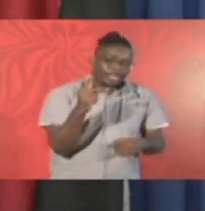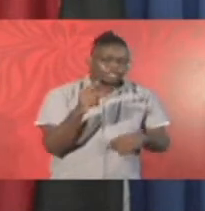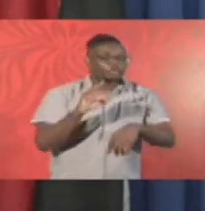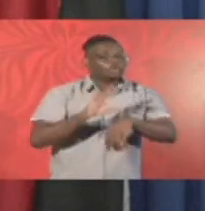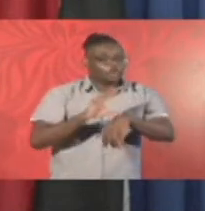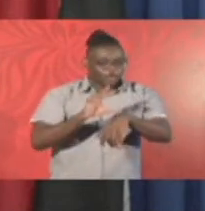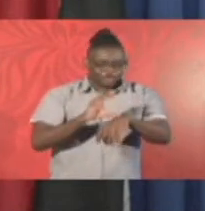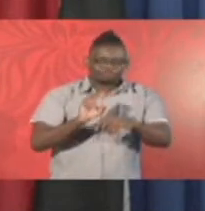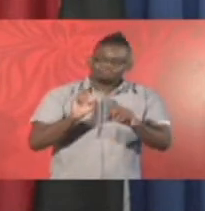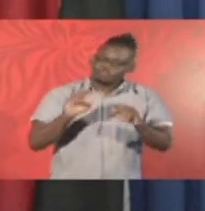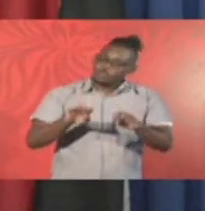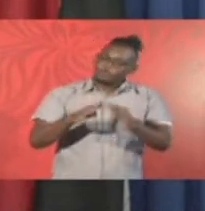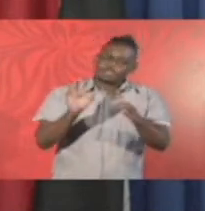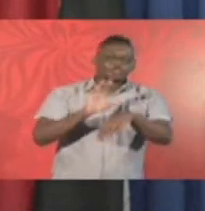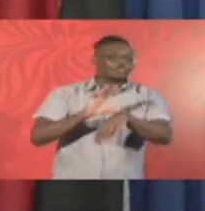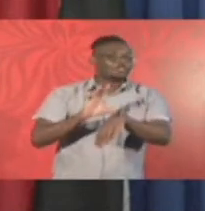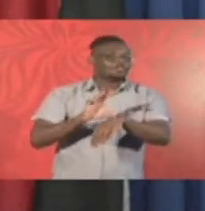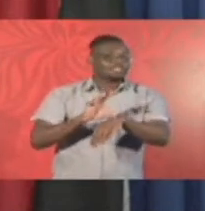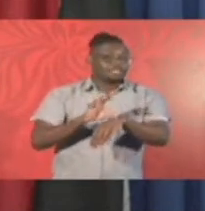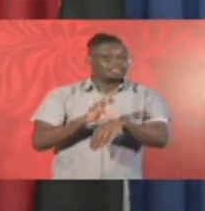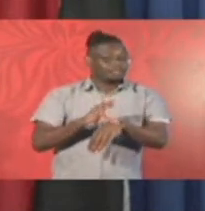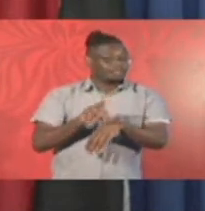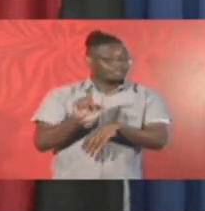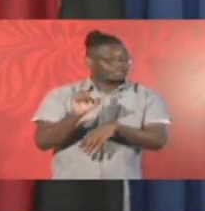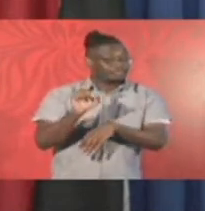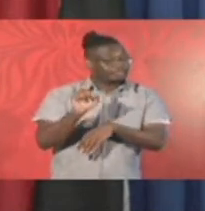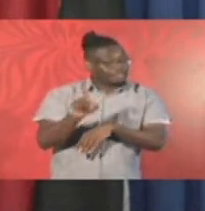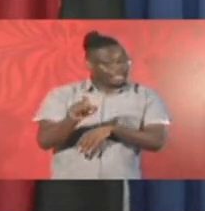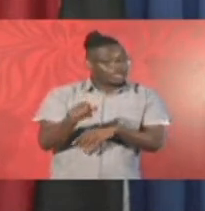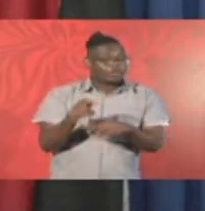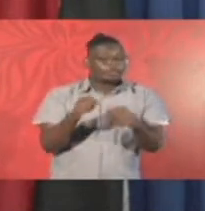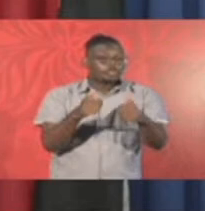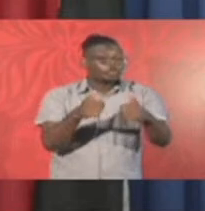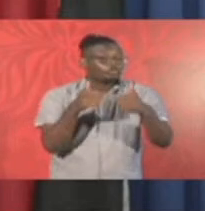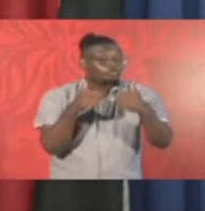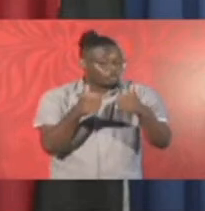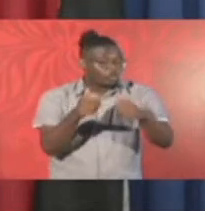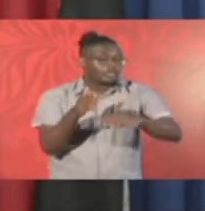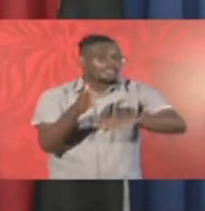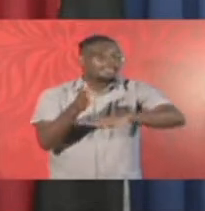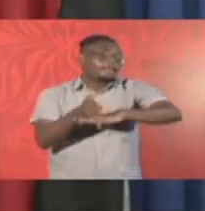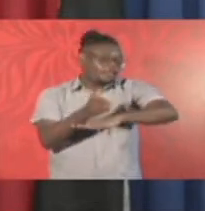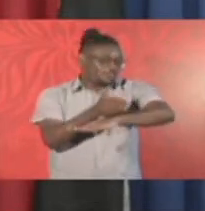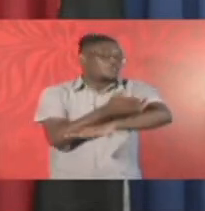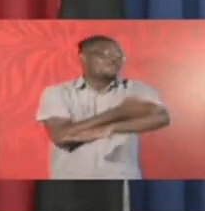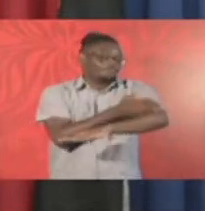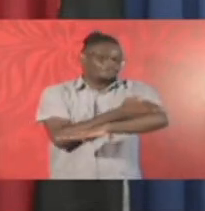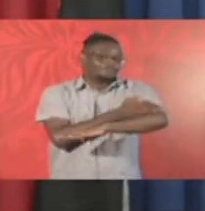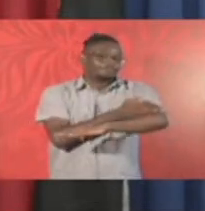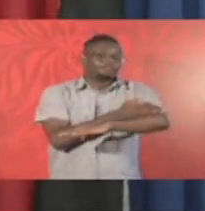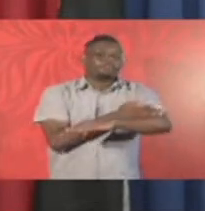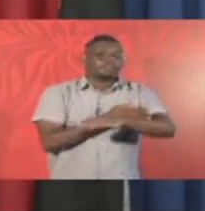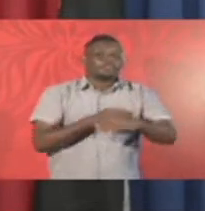long, long, long way in helping us to catch up in the